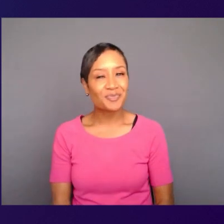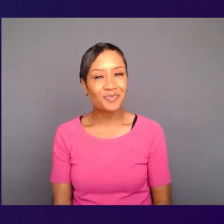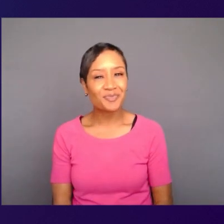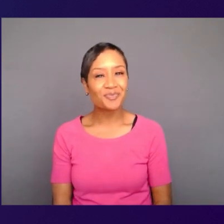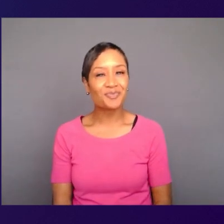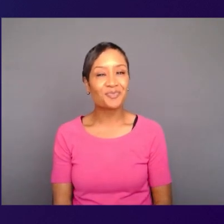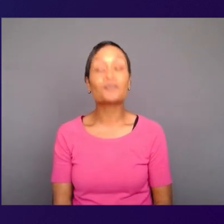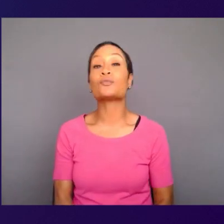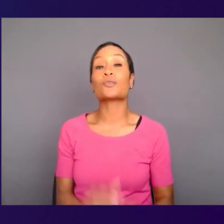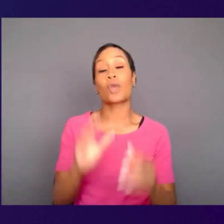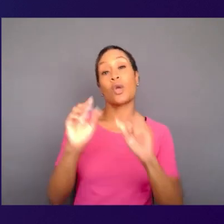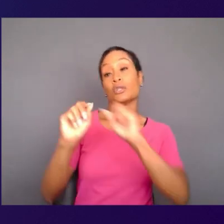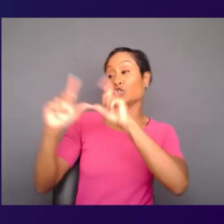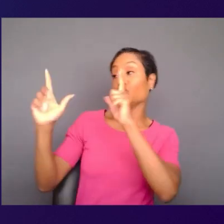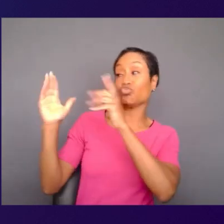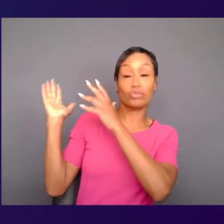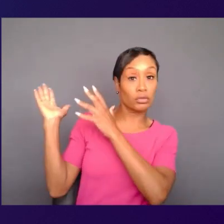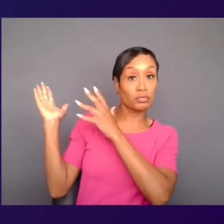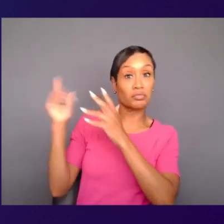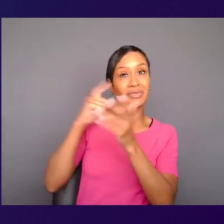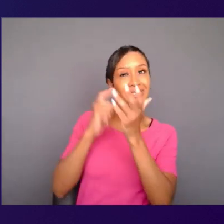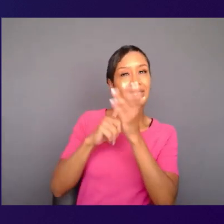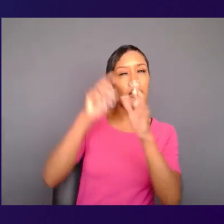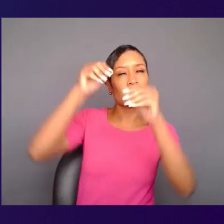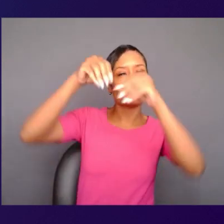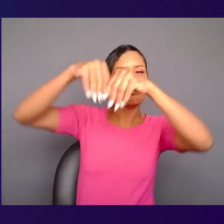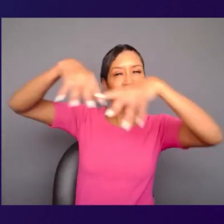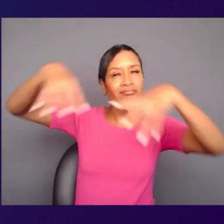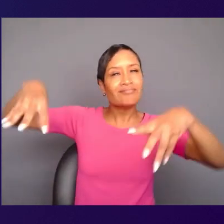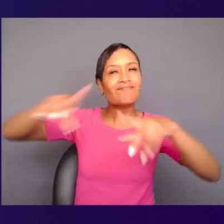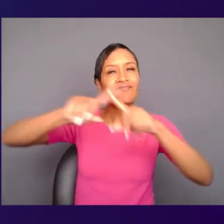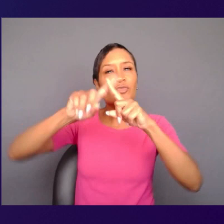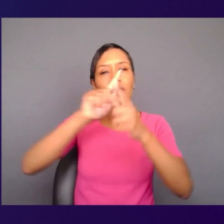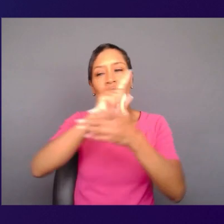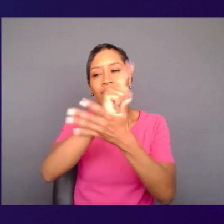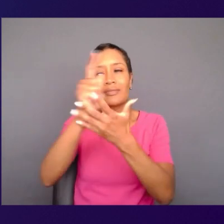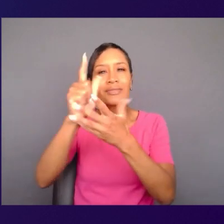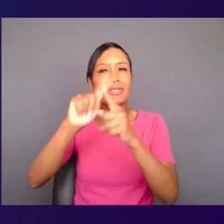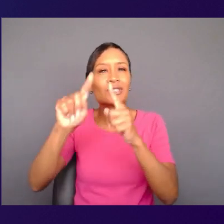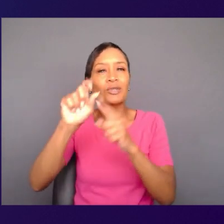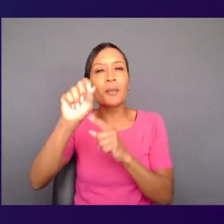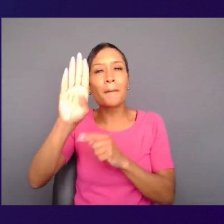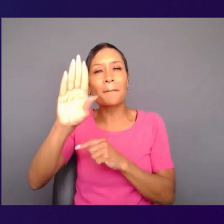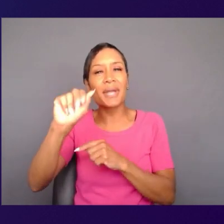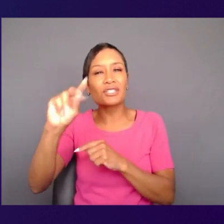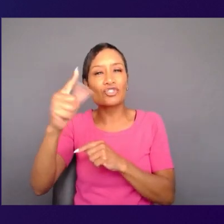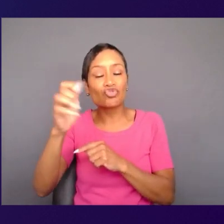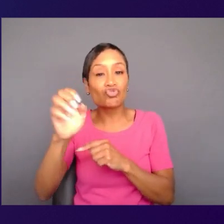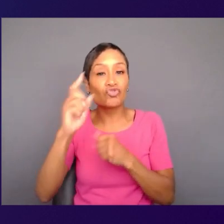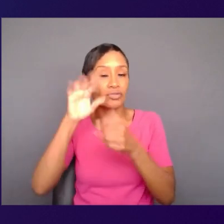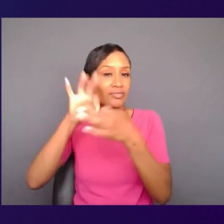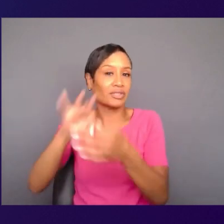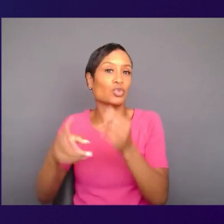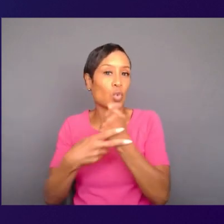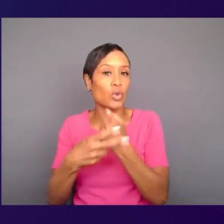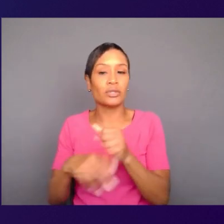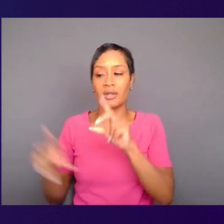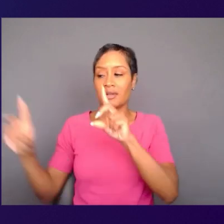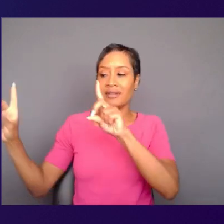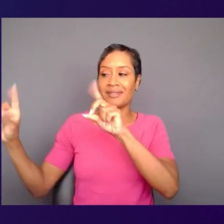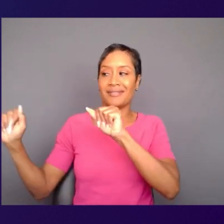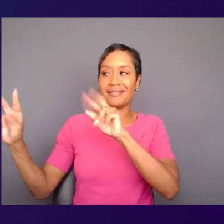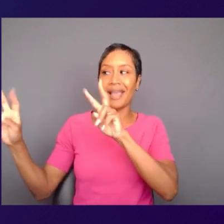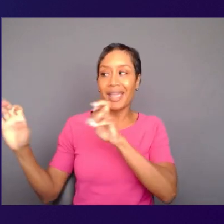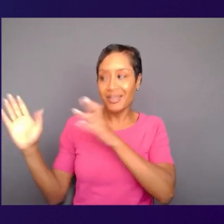So on screen, you should see a diagram of the collection of storage badges. Dave and Dave, both of you